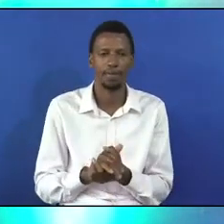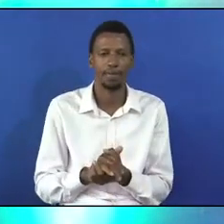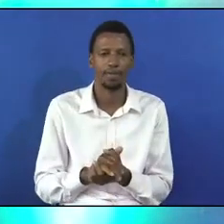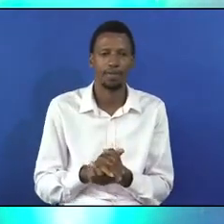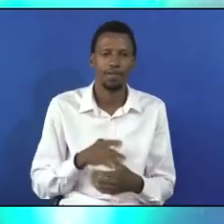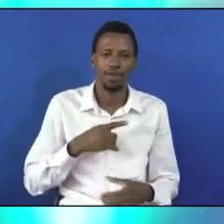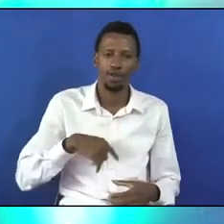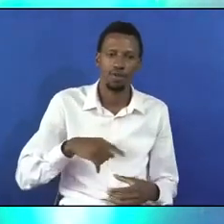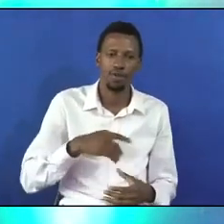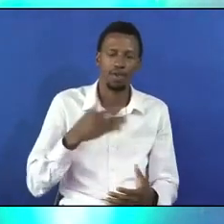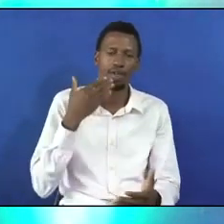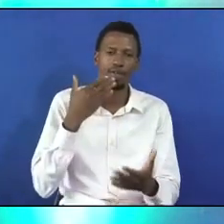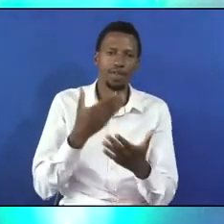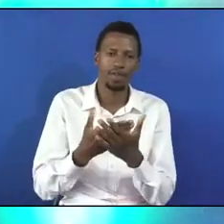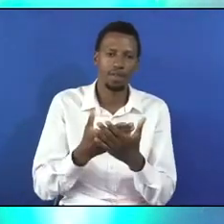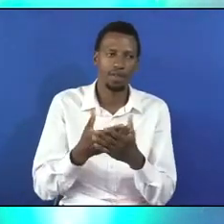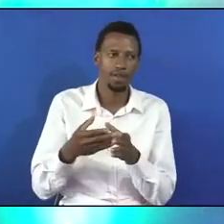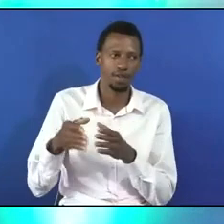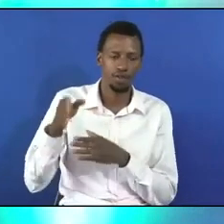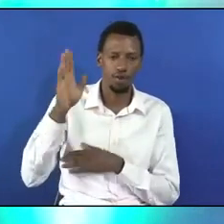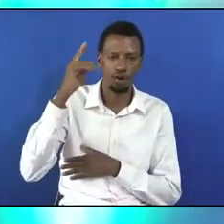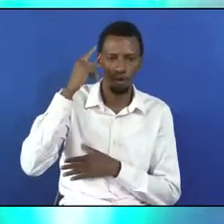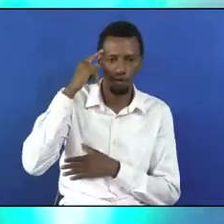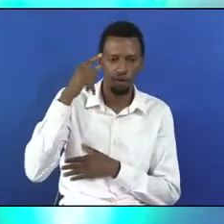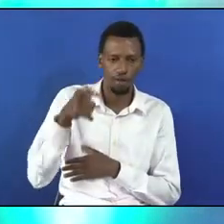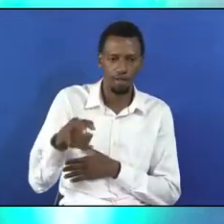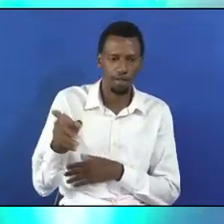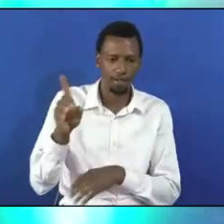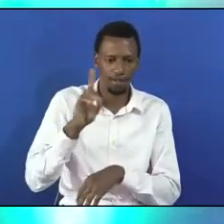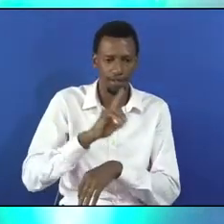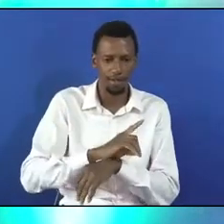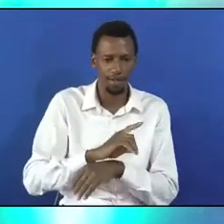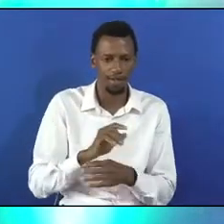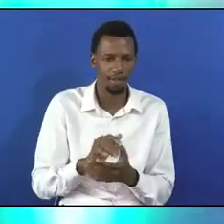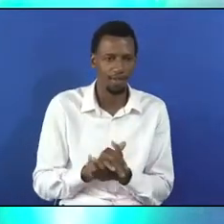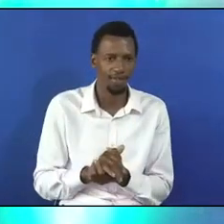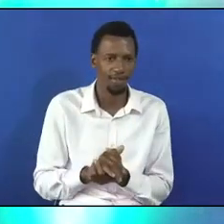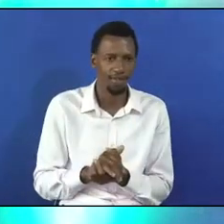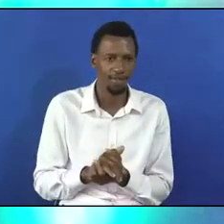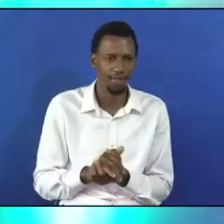We thank our Lord for this day.